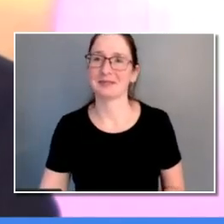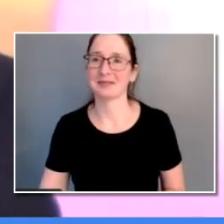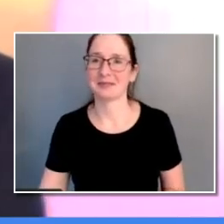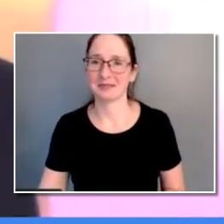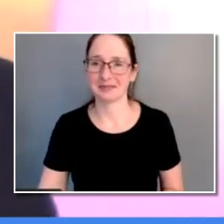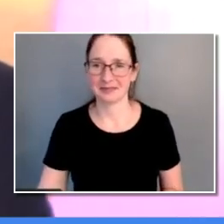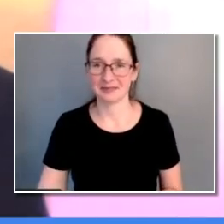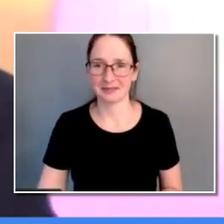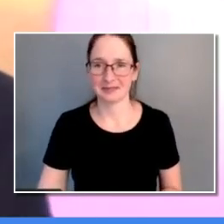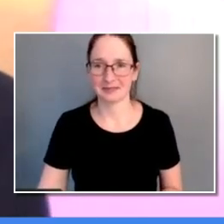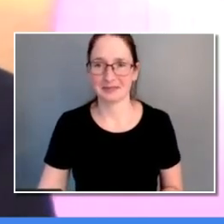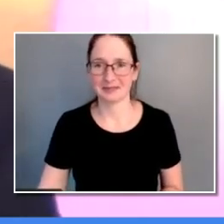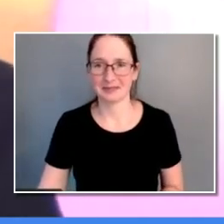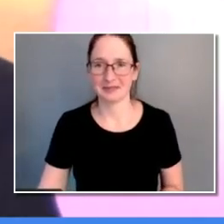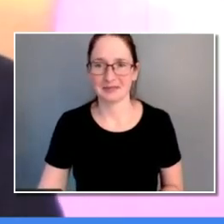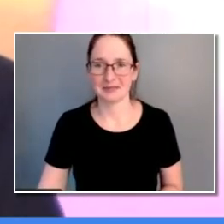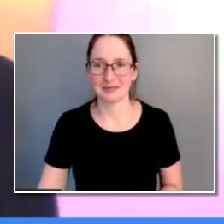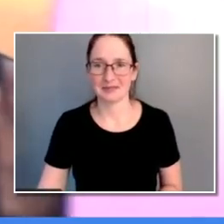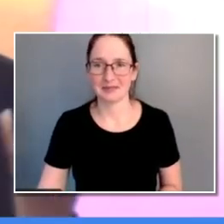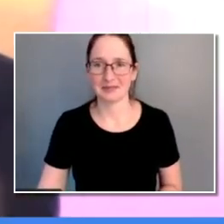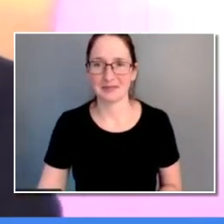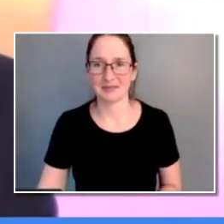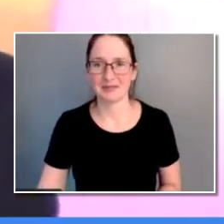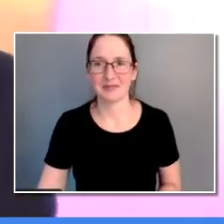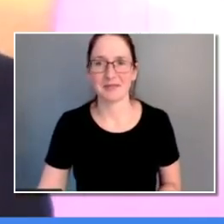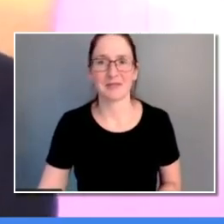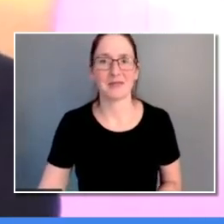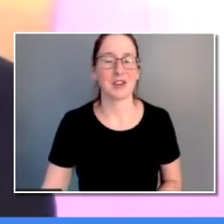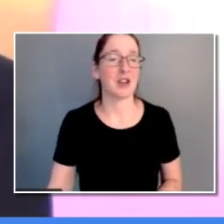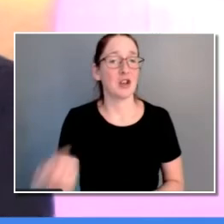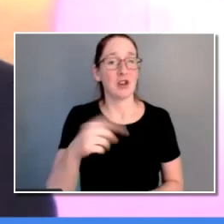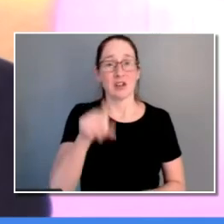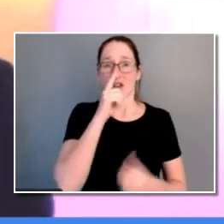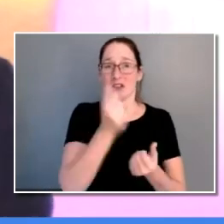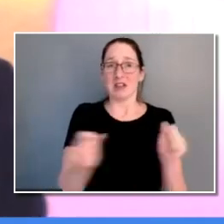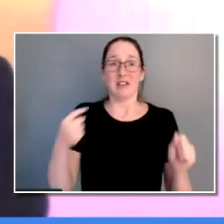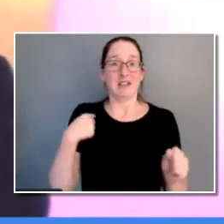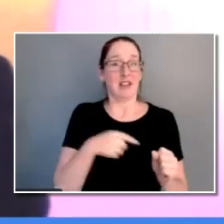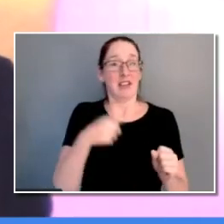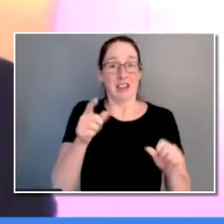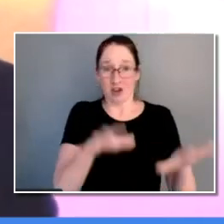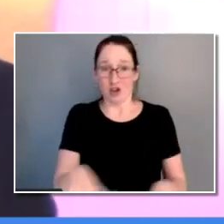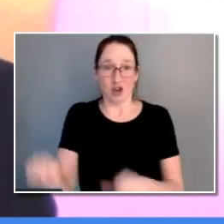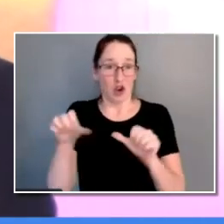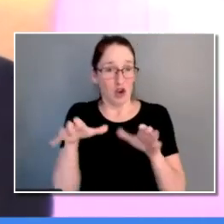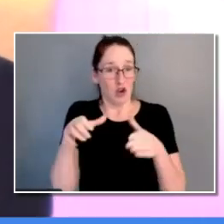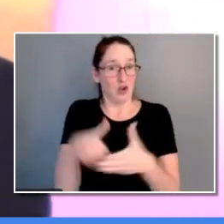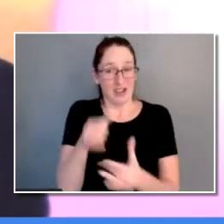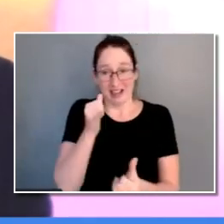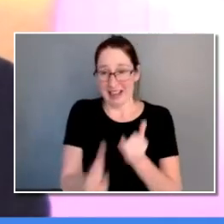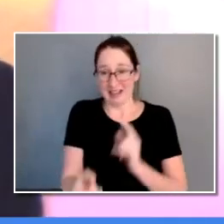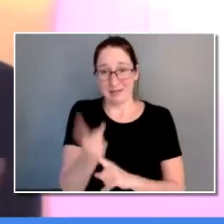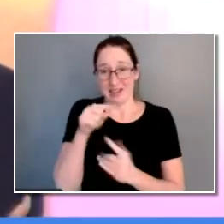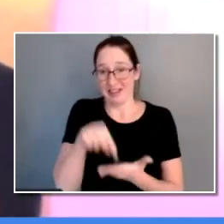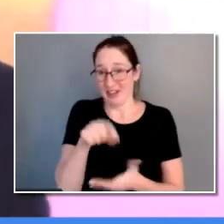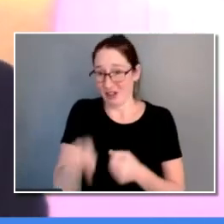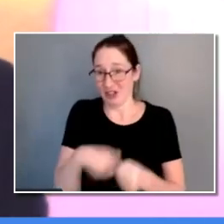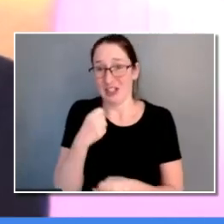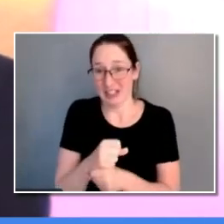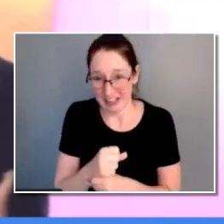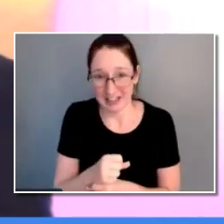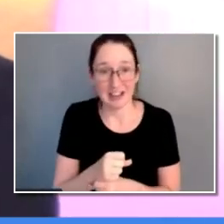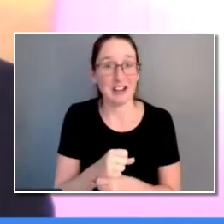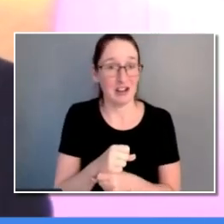You all have been lifesavers. They took in a cohort at the last minute this year of our